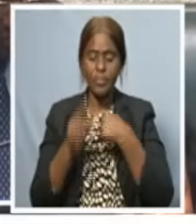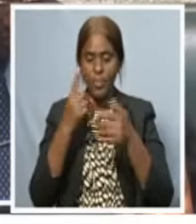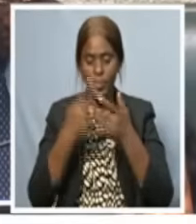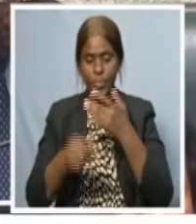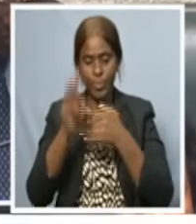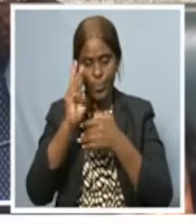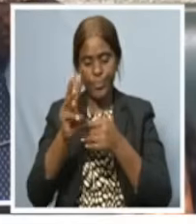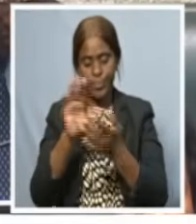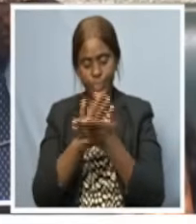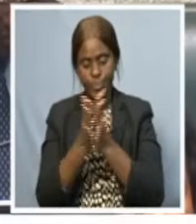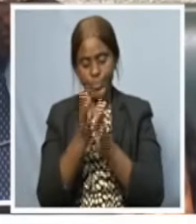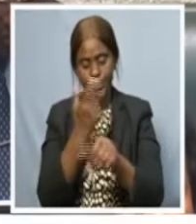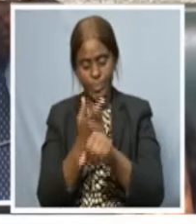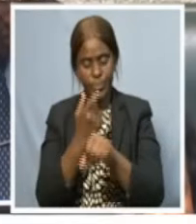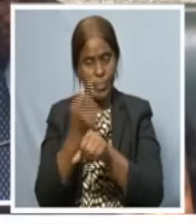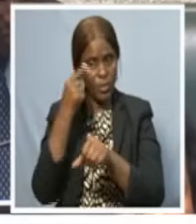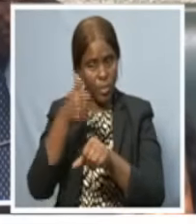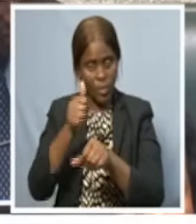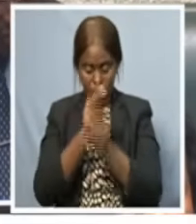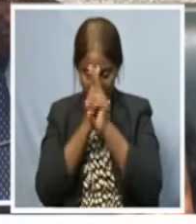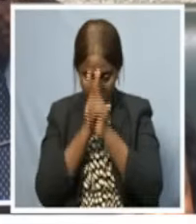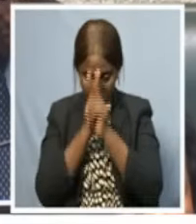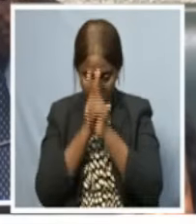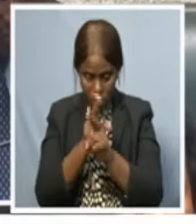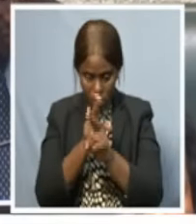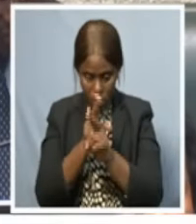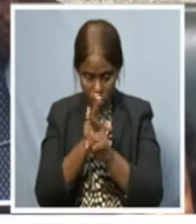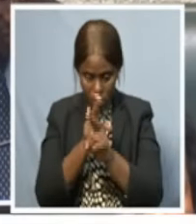What was so difficult with you, Honorable Minister,